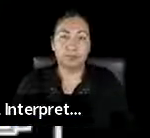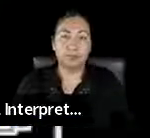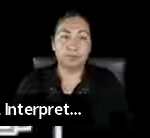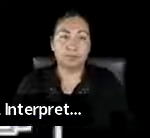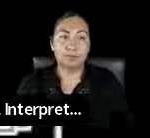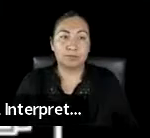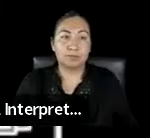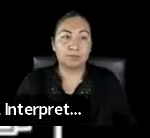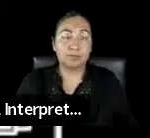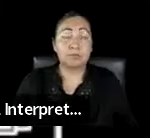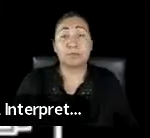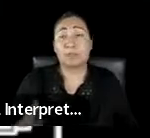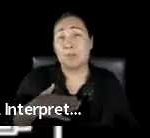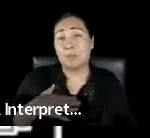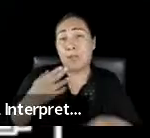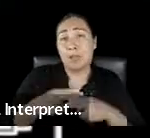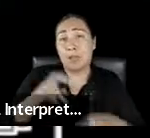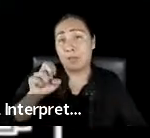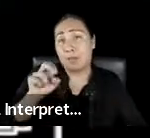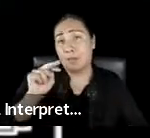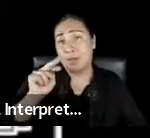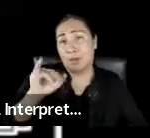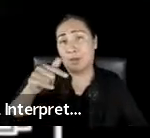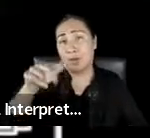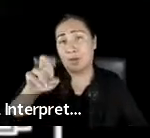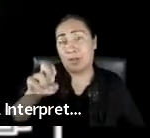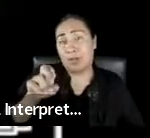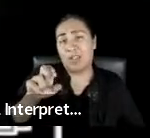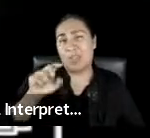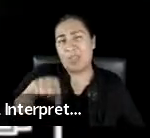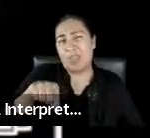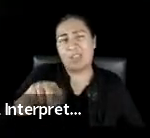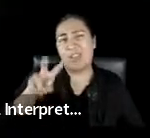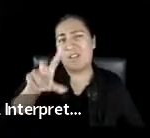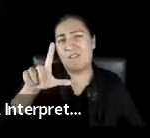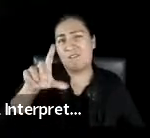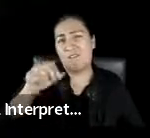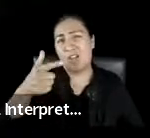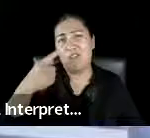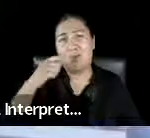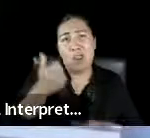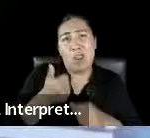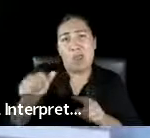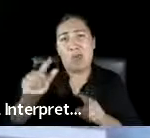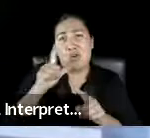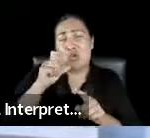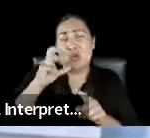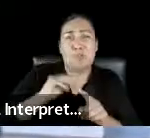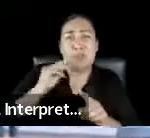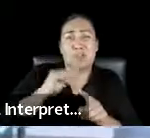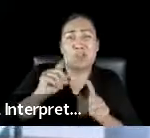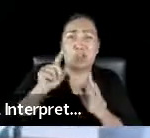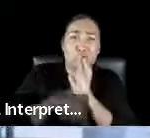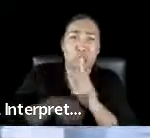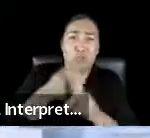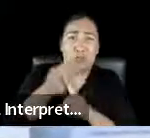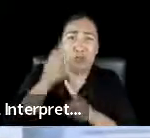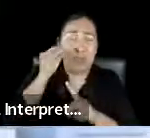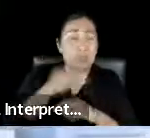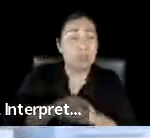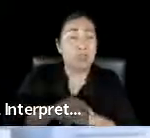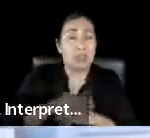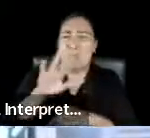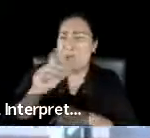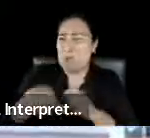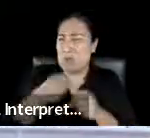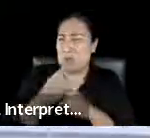My name is Enrique Ibarra, and this vlog is for anyone experiencing suicidal thoughts. About a year ago, I started to feel like the world was